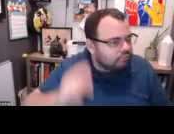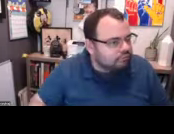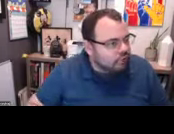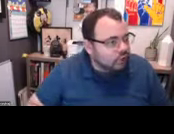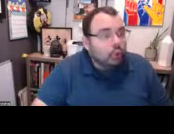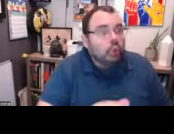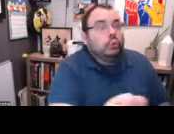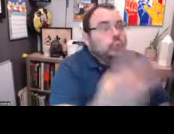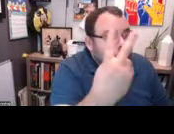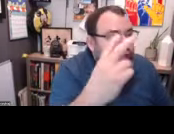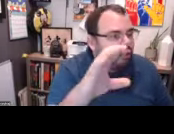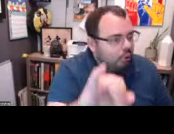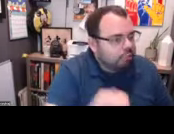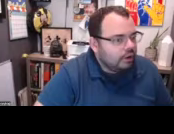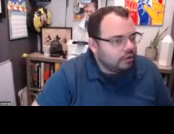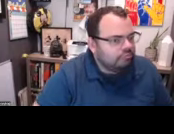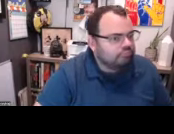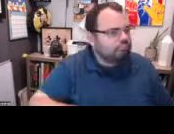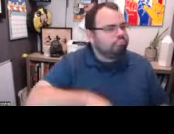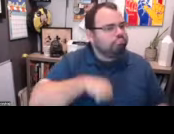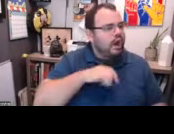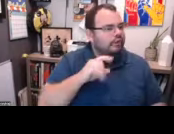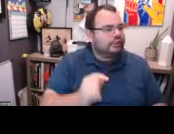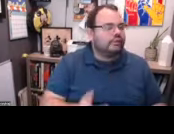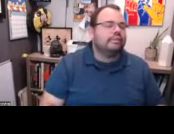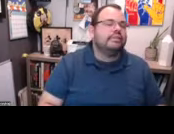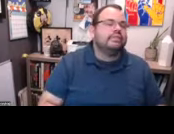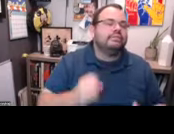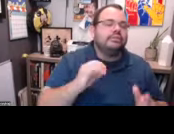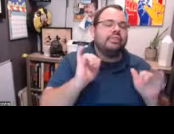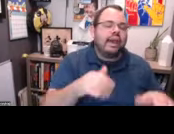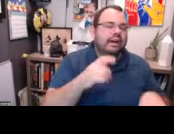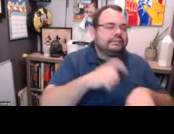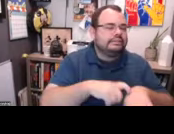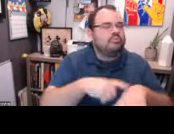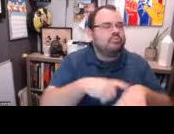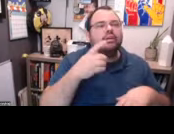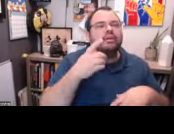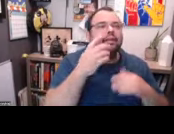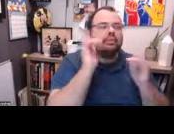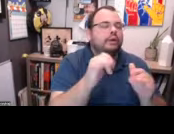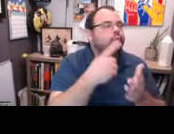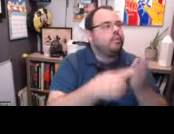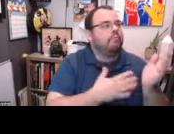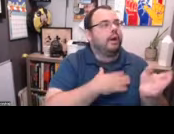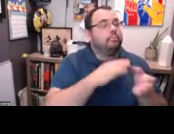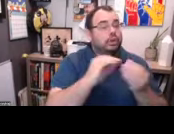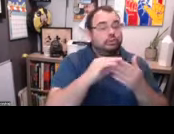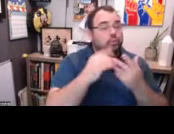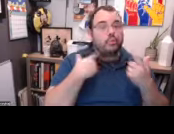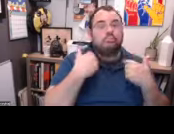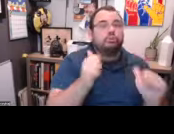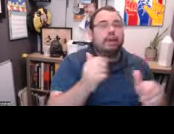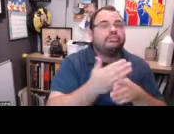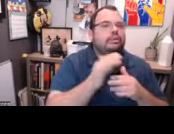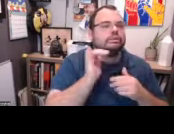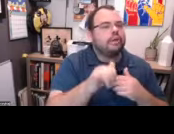you, So, and imagine I got two cochlear implants and I'm proud of it. So that time